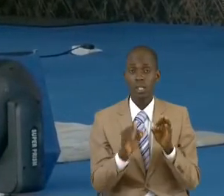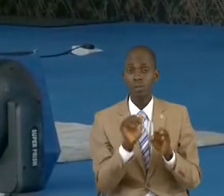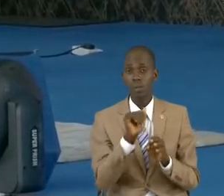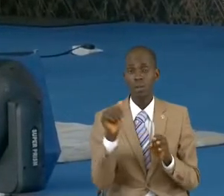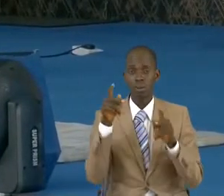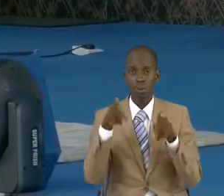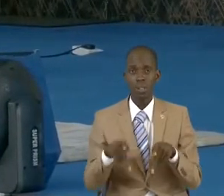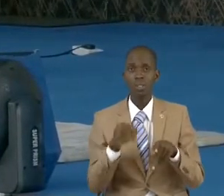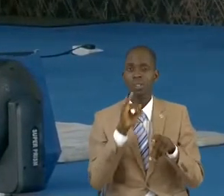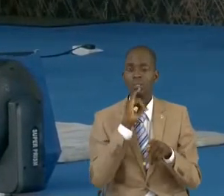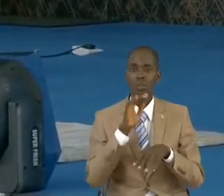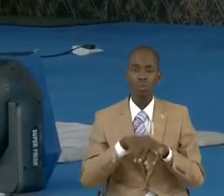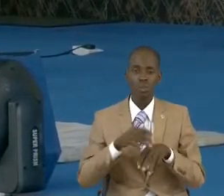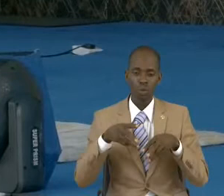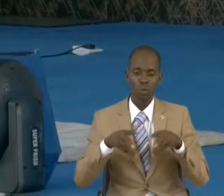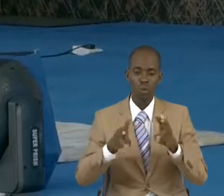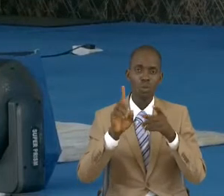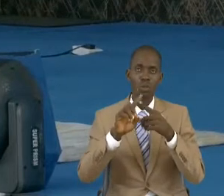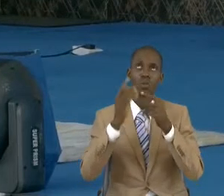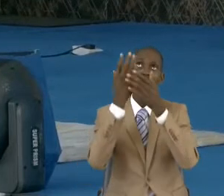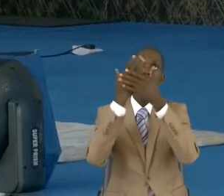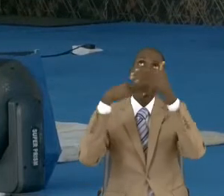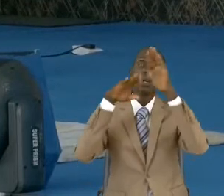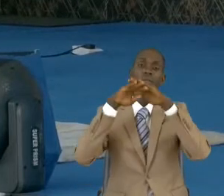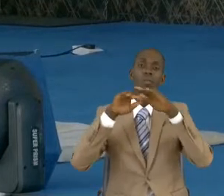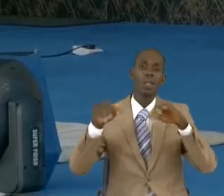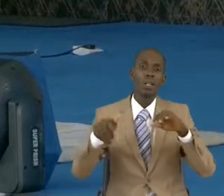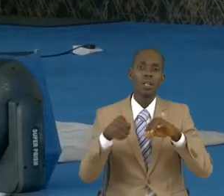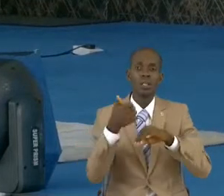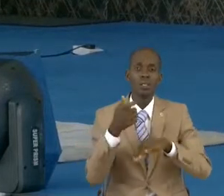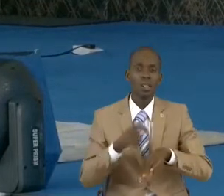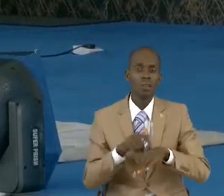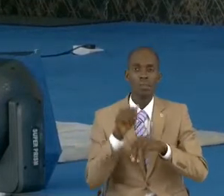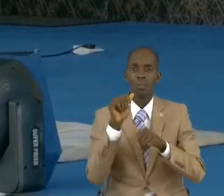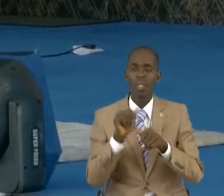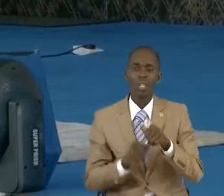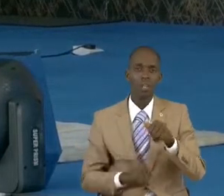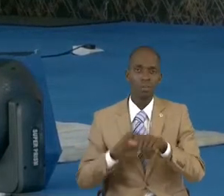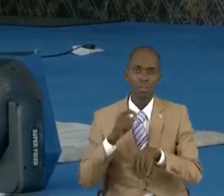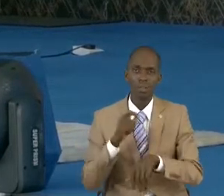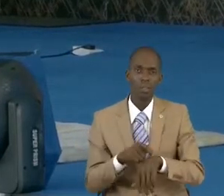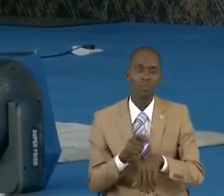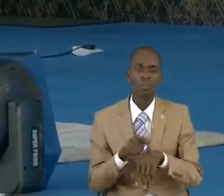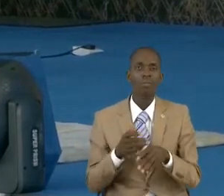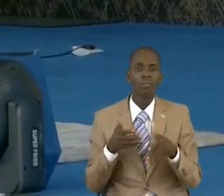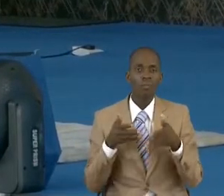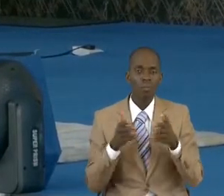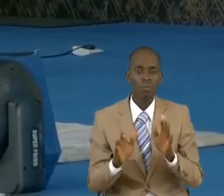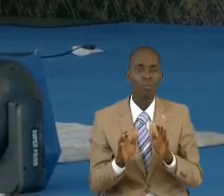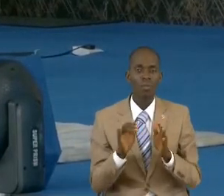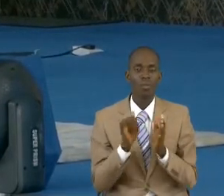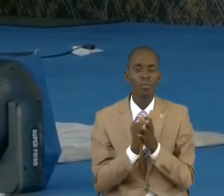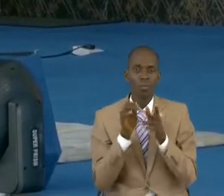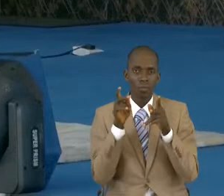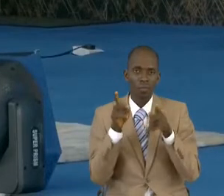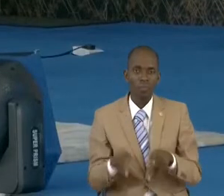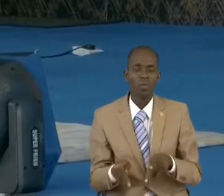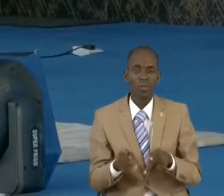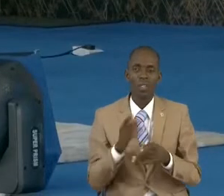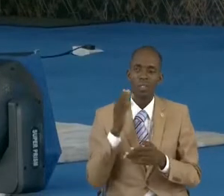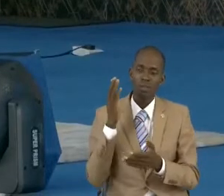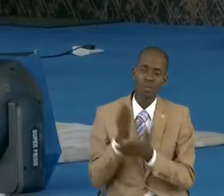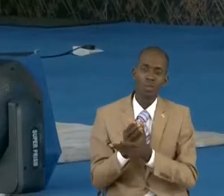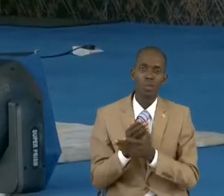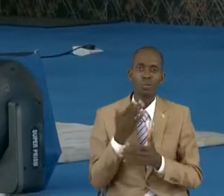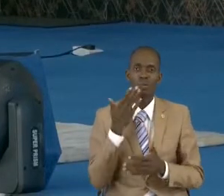heaven, anytime, every time, let him eschew evil and